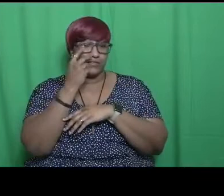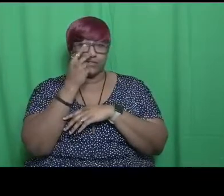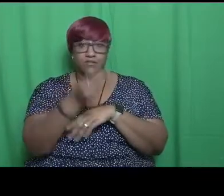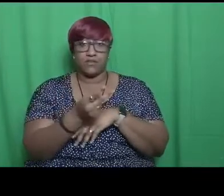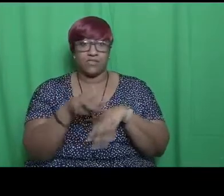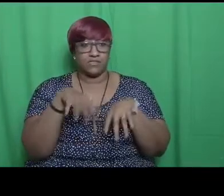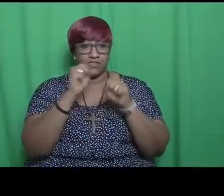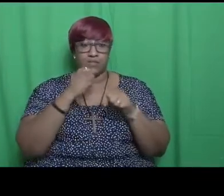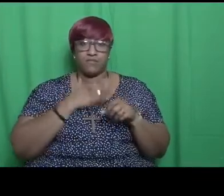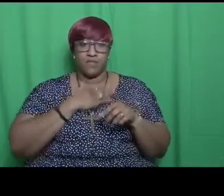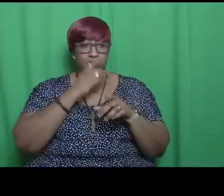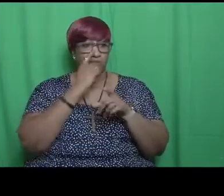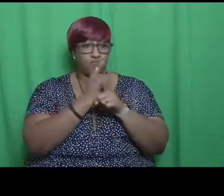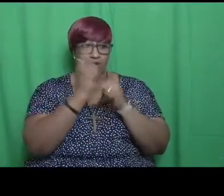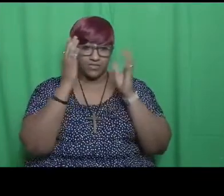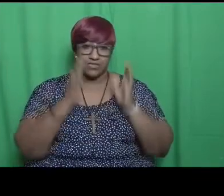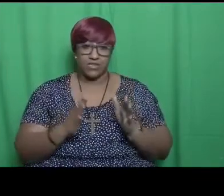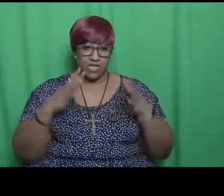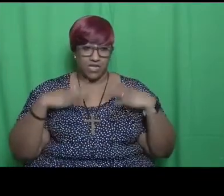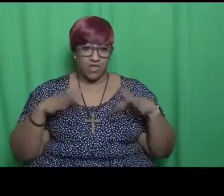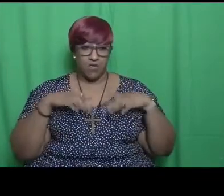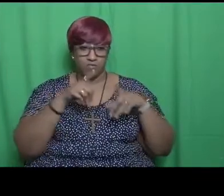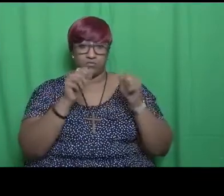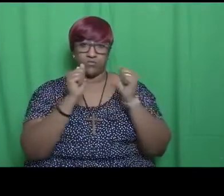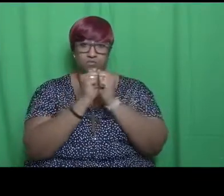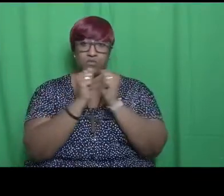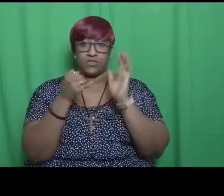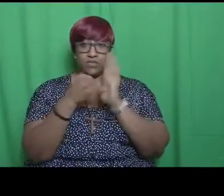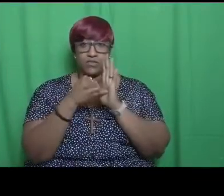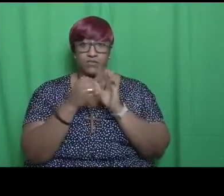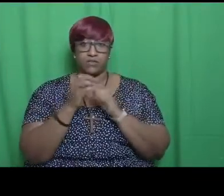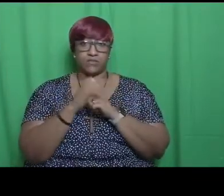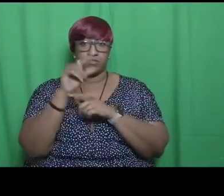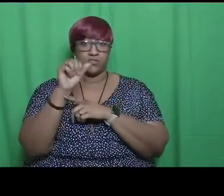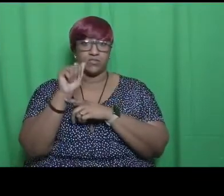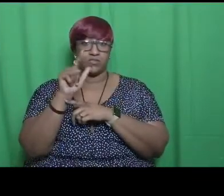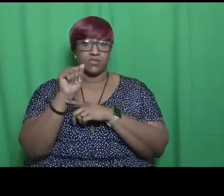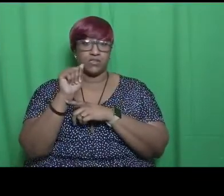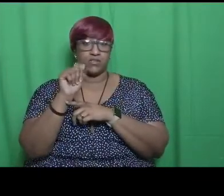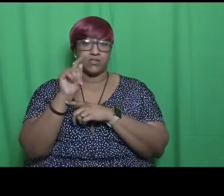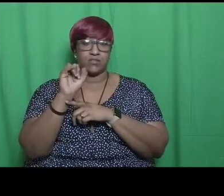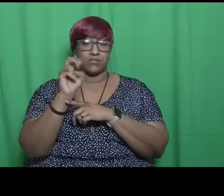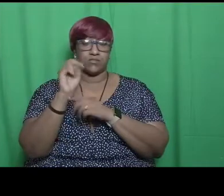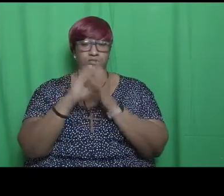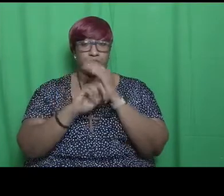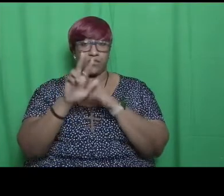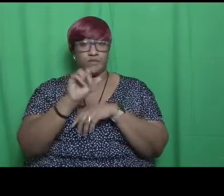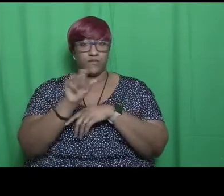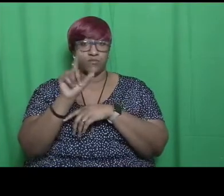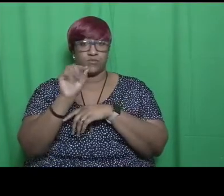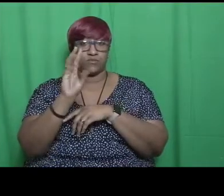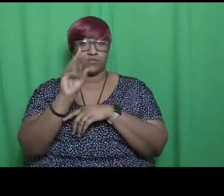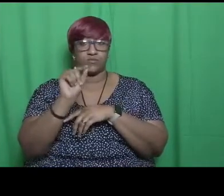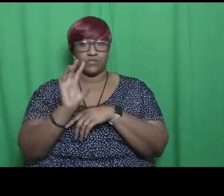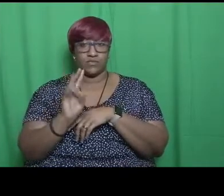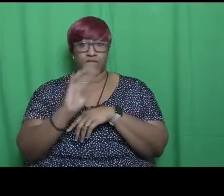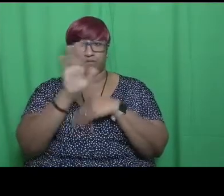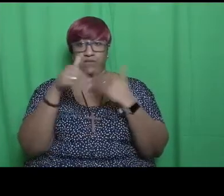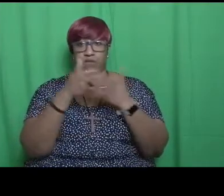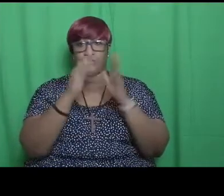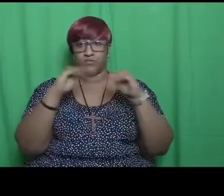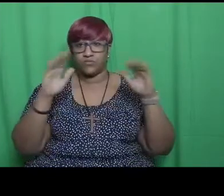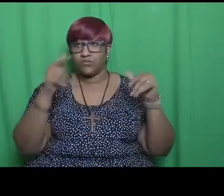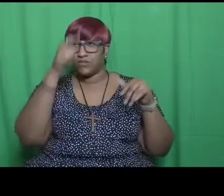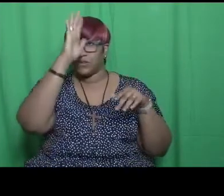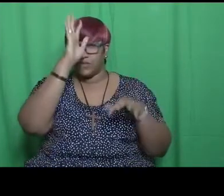my righteousness and clothed you with it. Galatians 3:26 and 27 says, we're all the children of God by faith in Christ